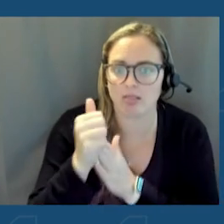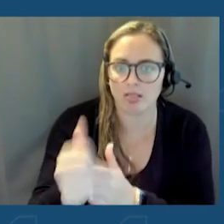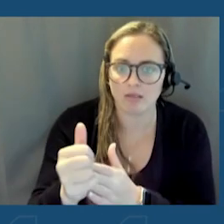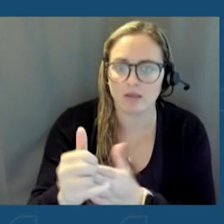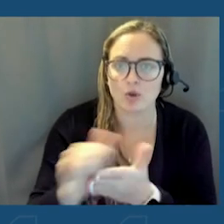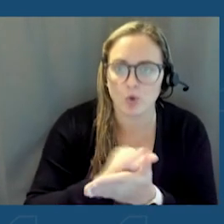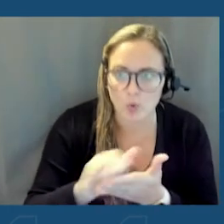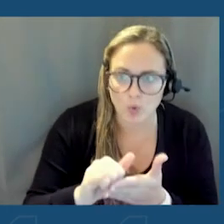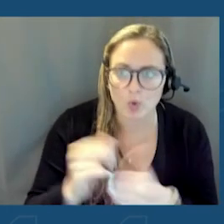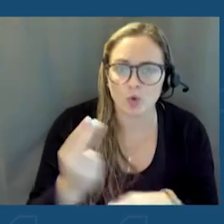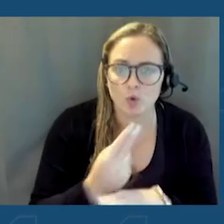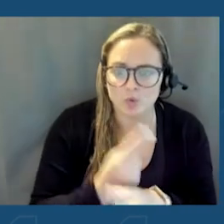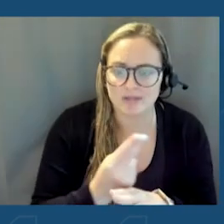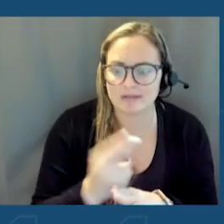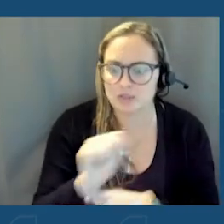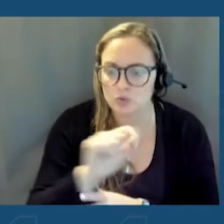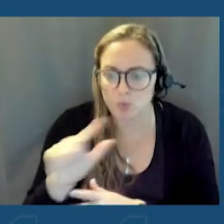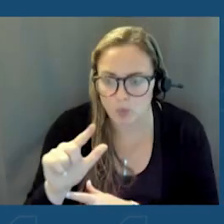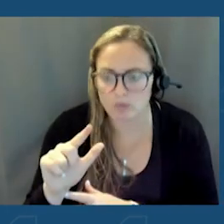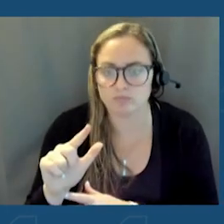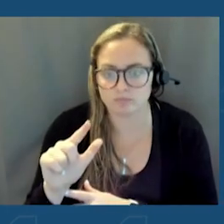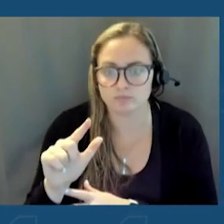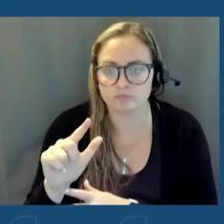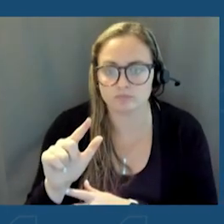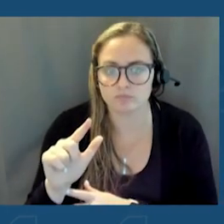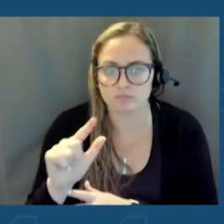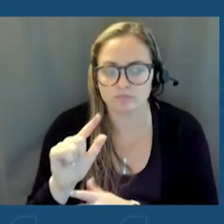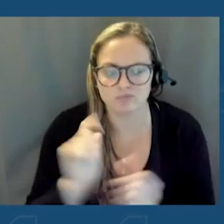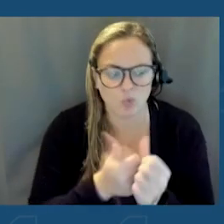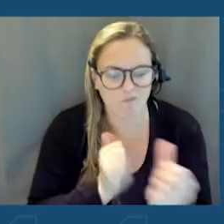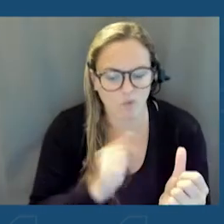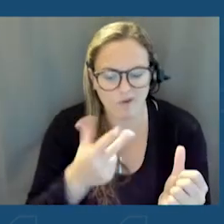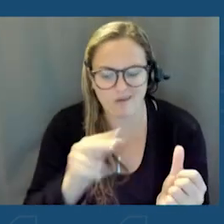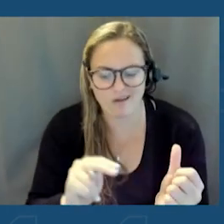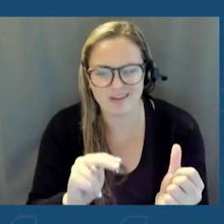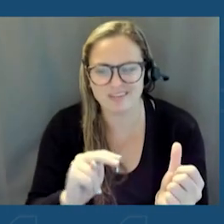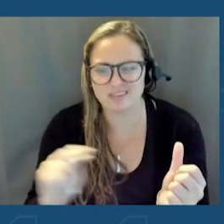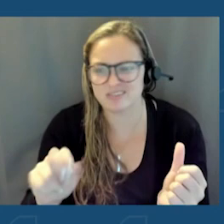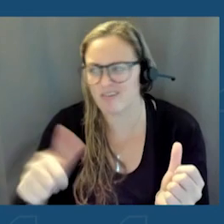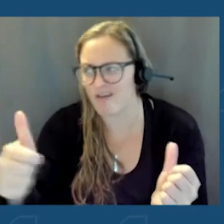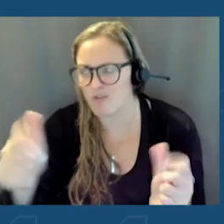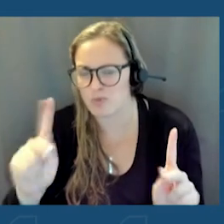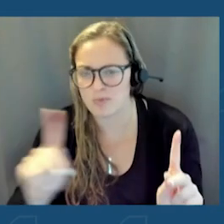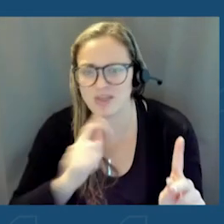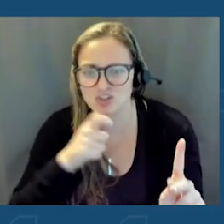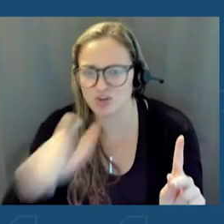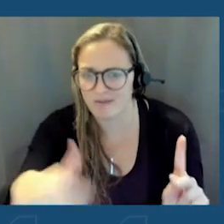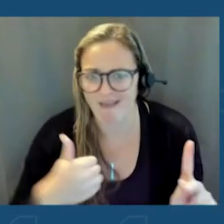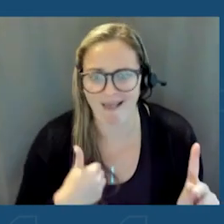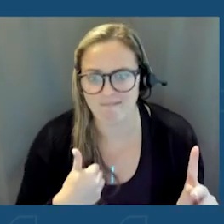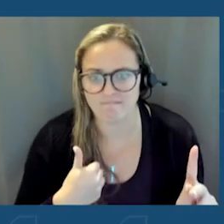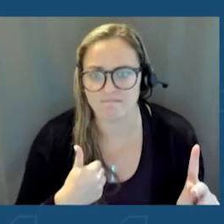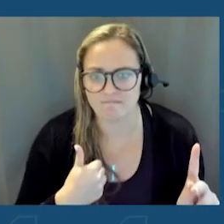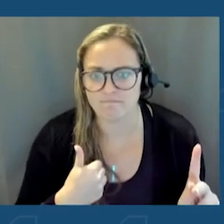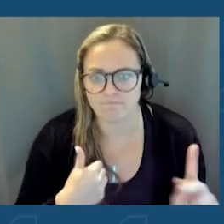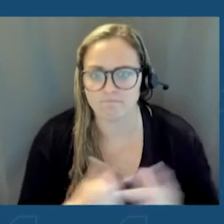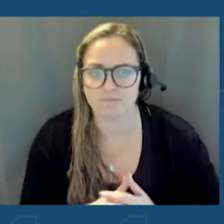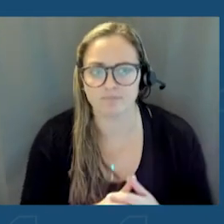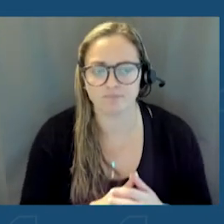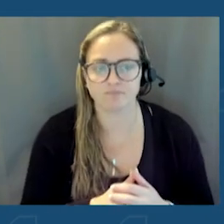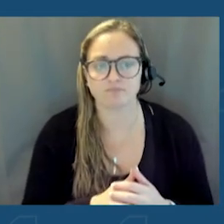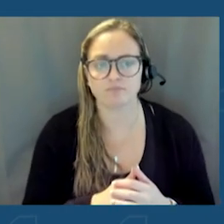this life-saving tool to keep guns out of the hands of individuals who will do harm to themselves. And so, since May